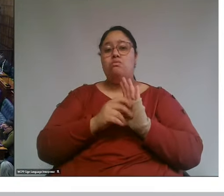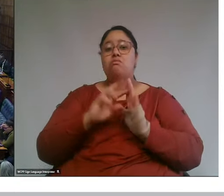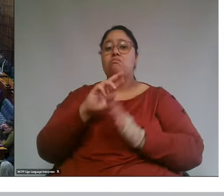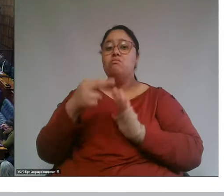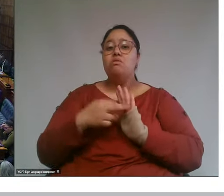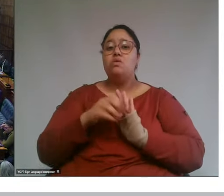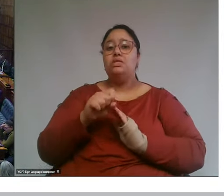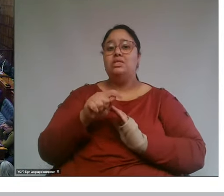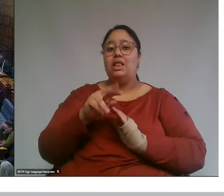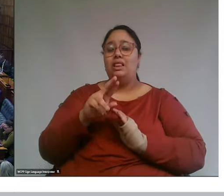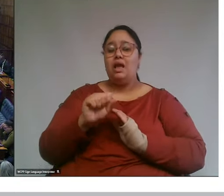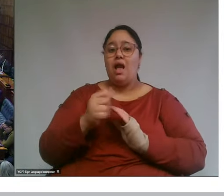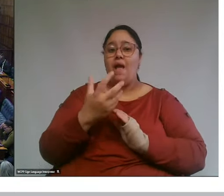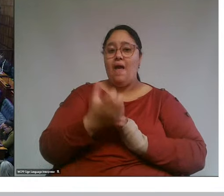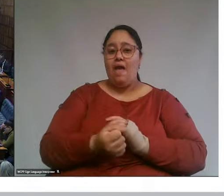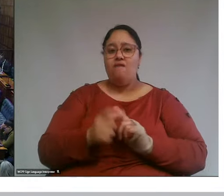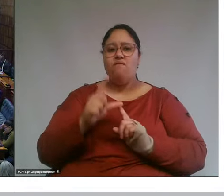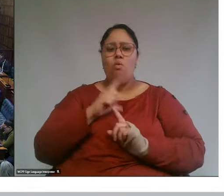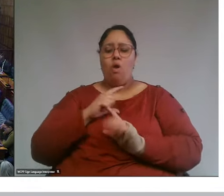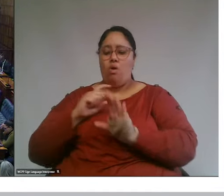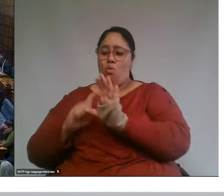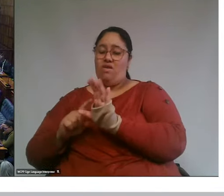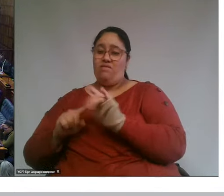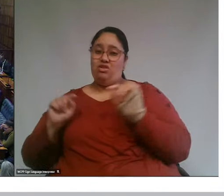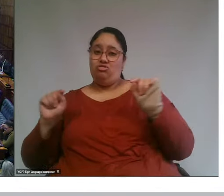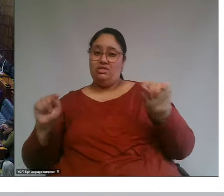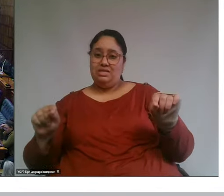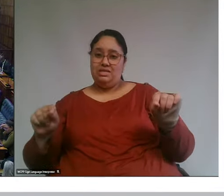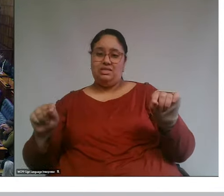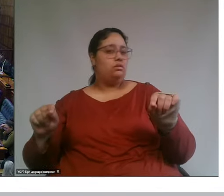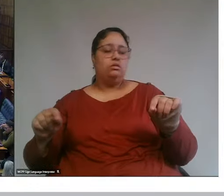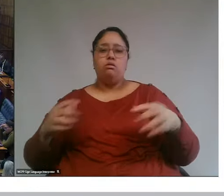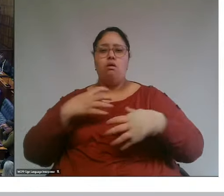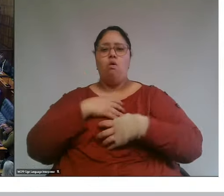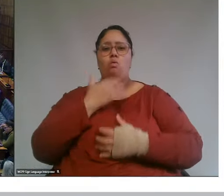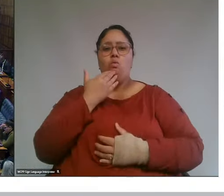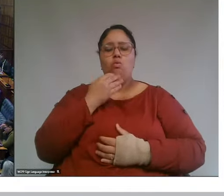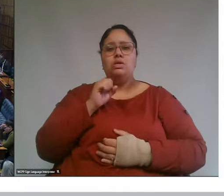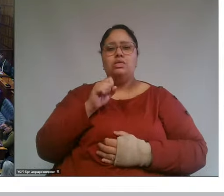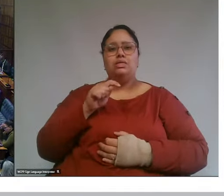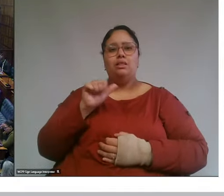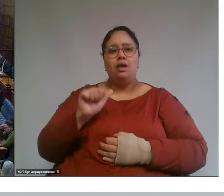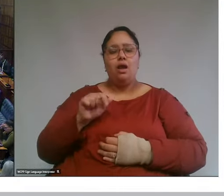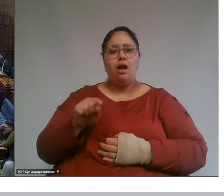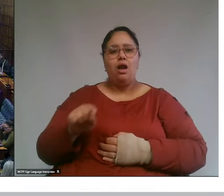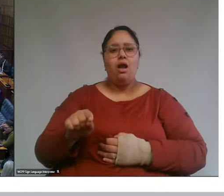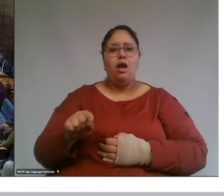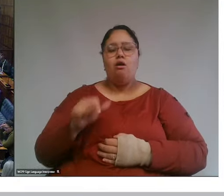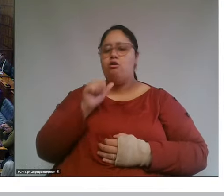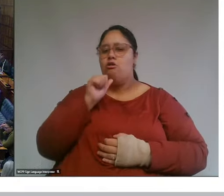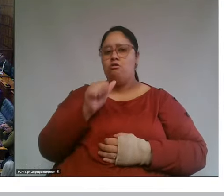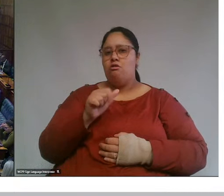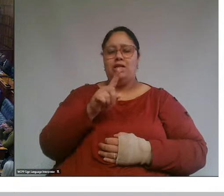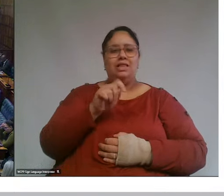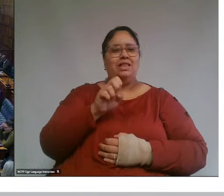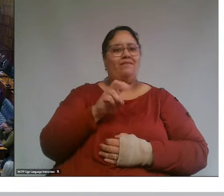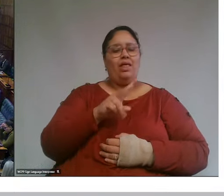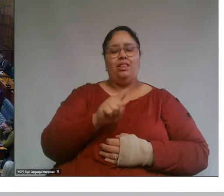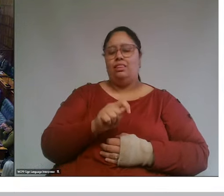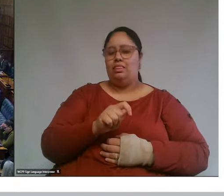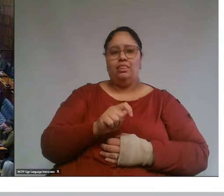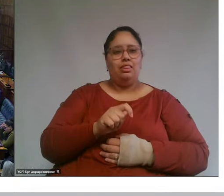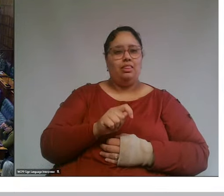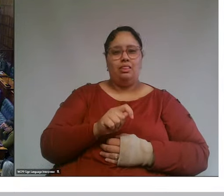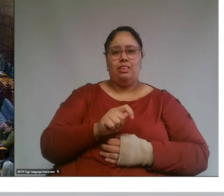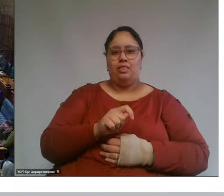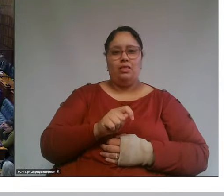seers play because the qualifications actually is owned by the seers and and not the TS